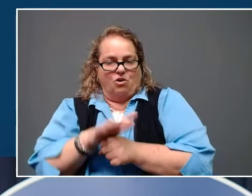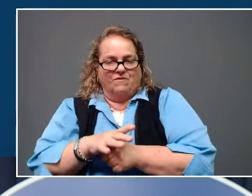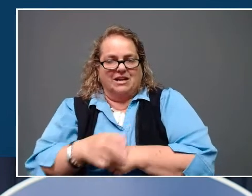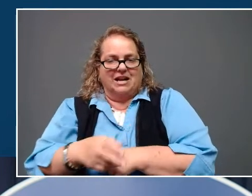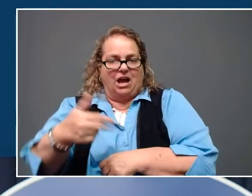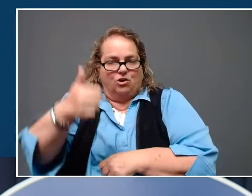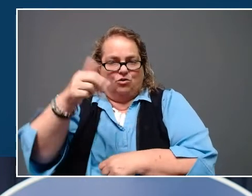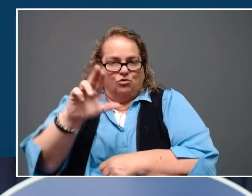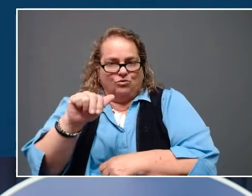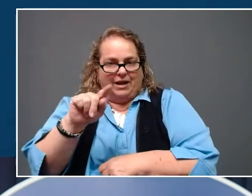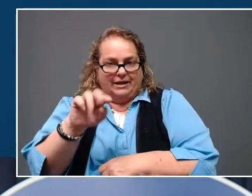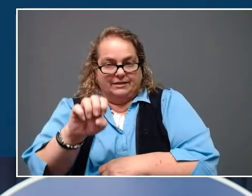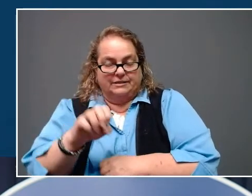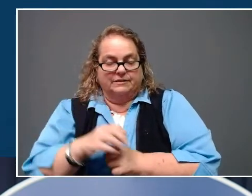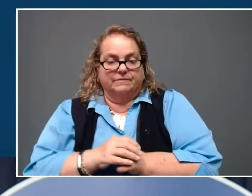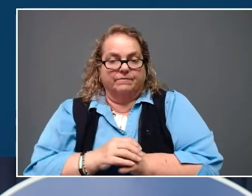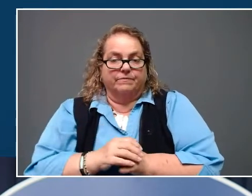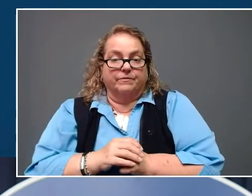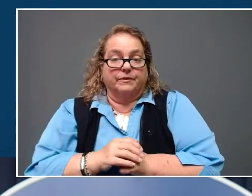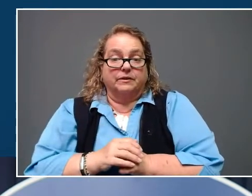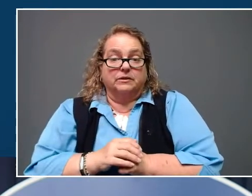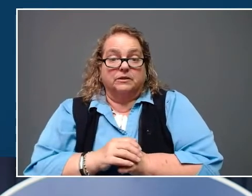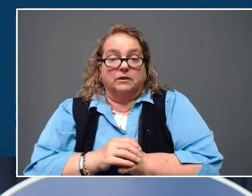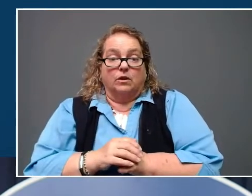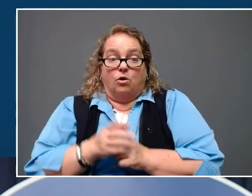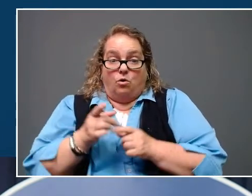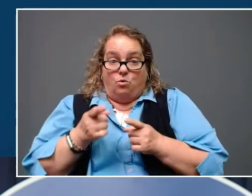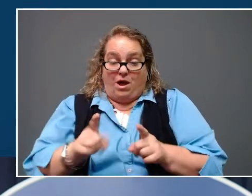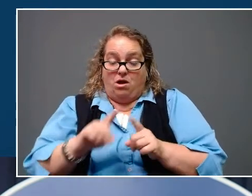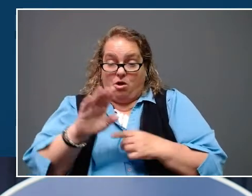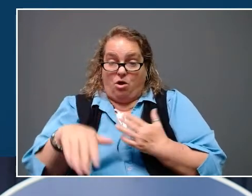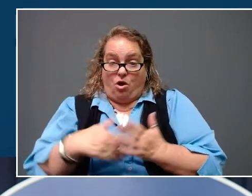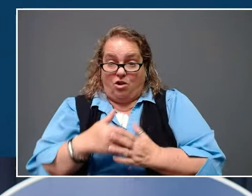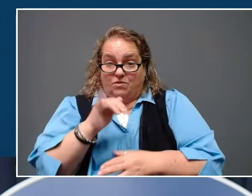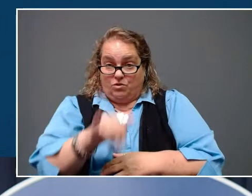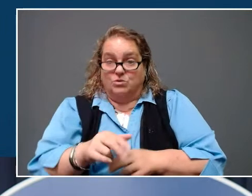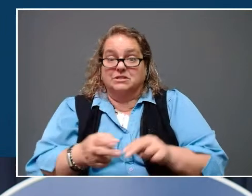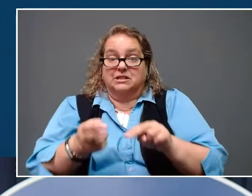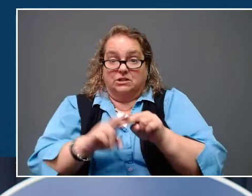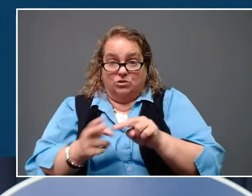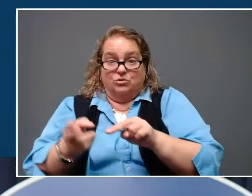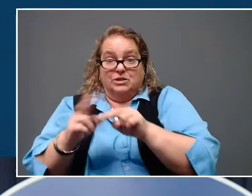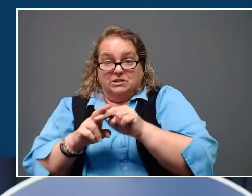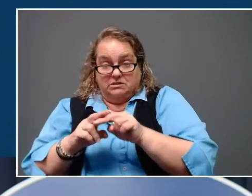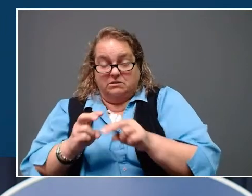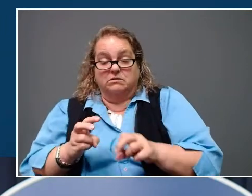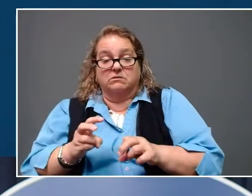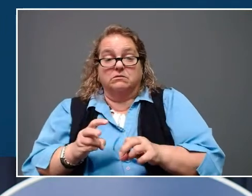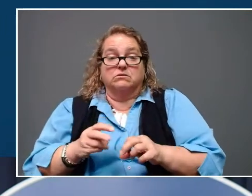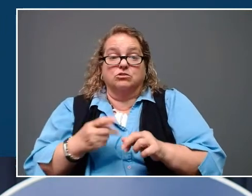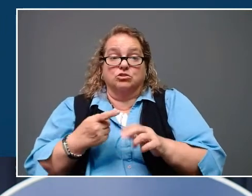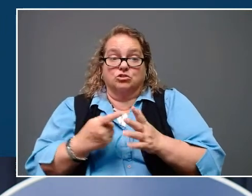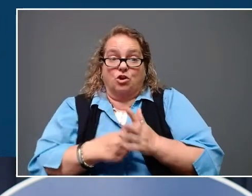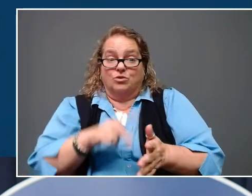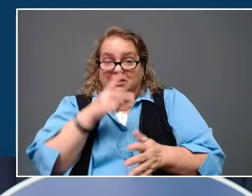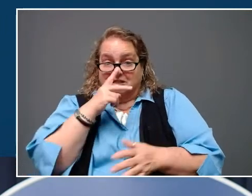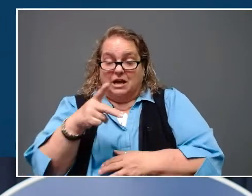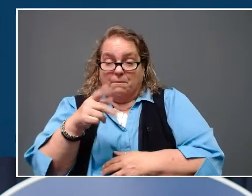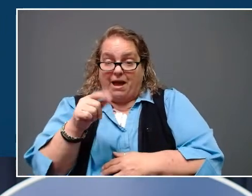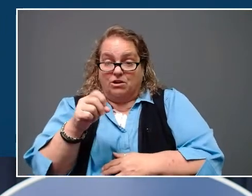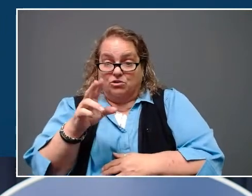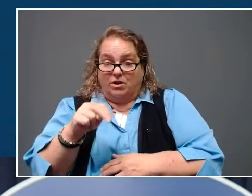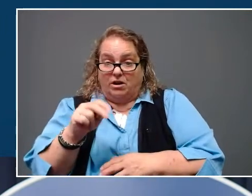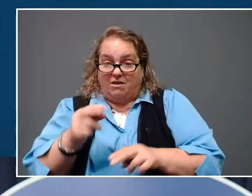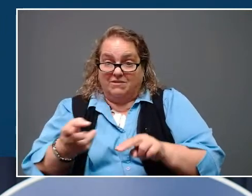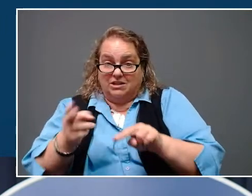rate. Now, while all of those are increasing and starting to see a real pattern of increasing, I think the